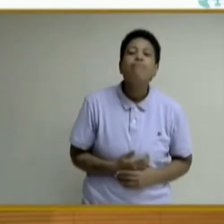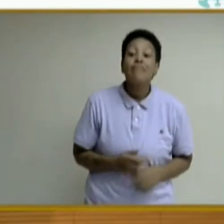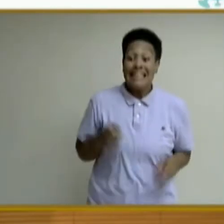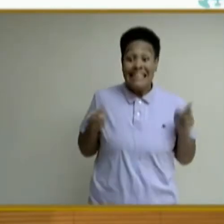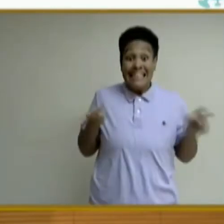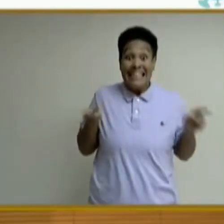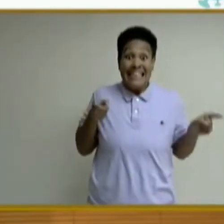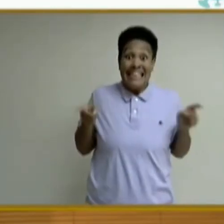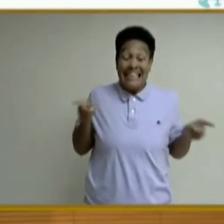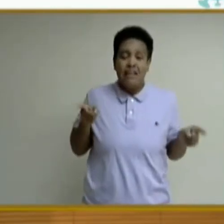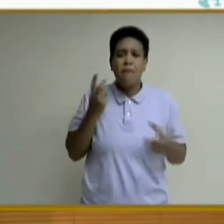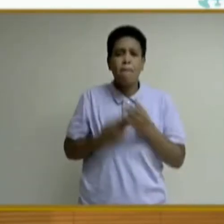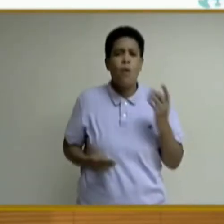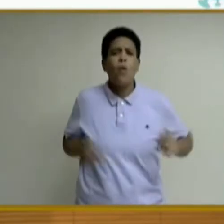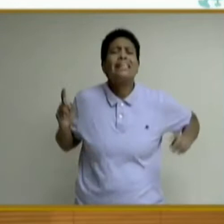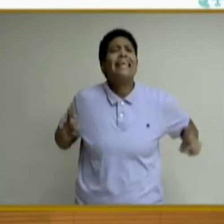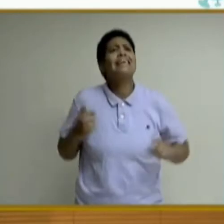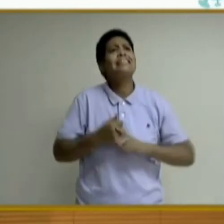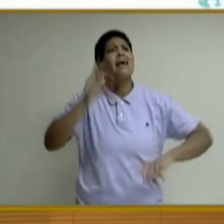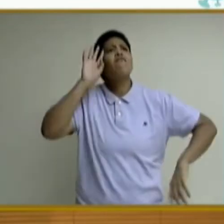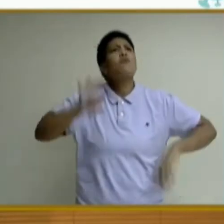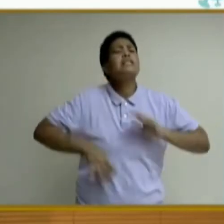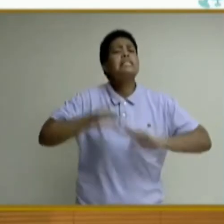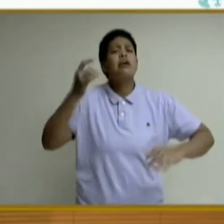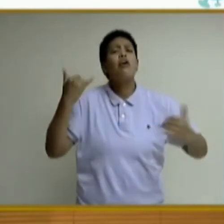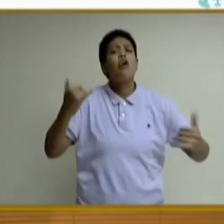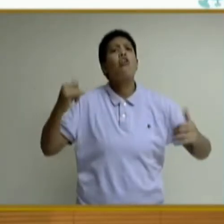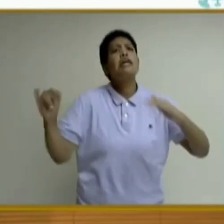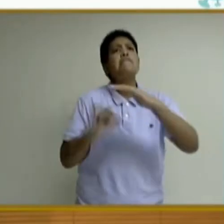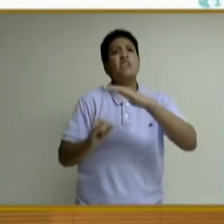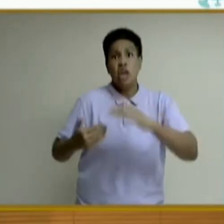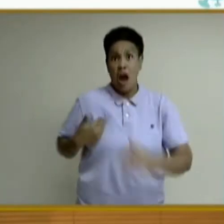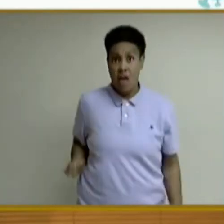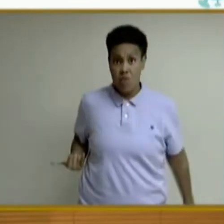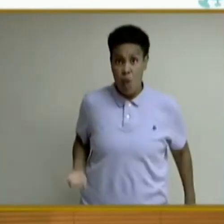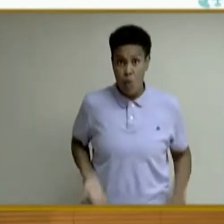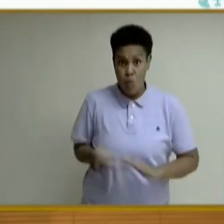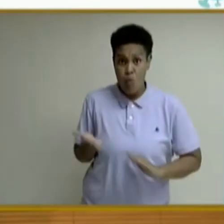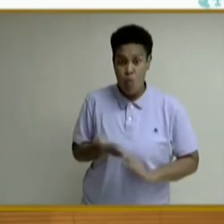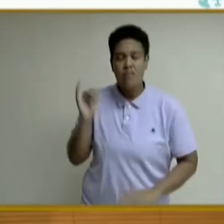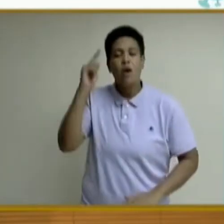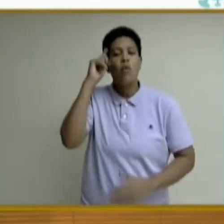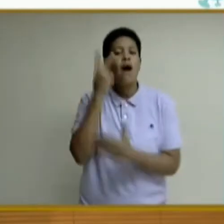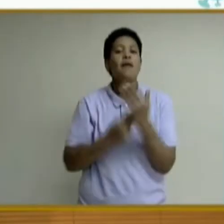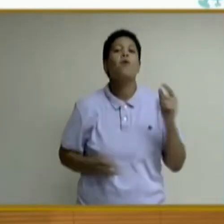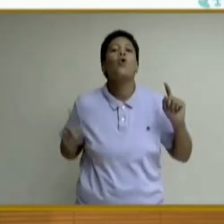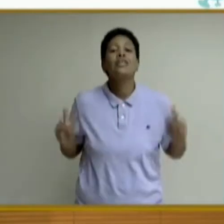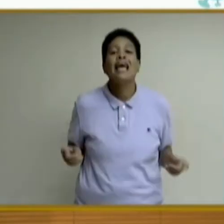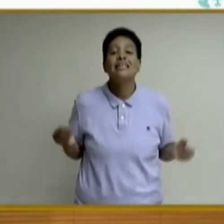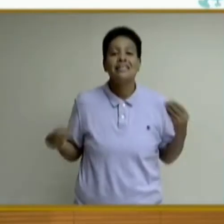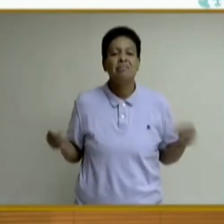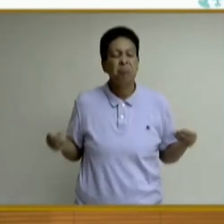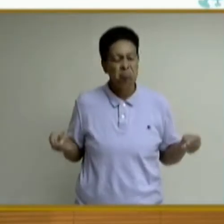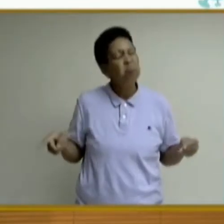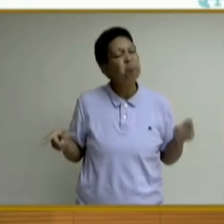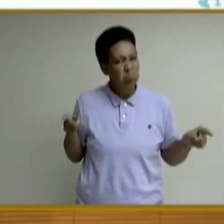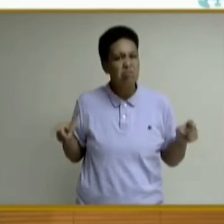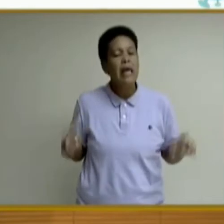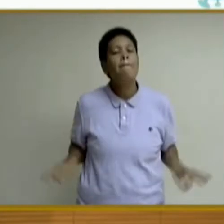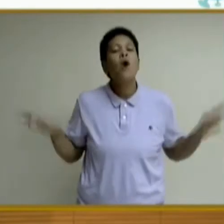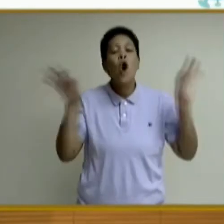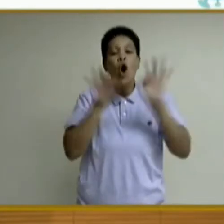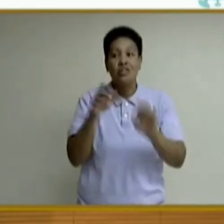of these tests will detect current infection, and that is why both of them now have